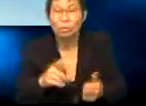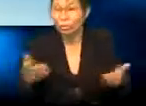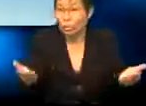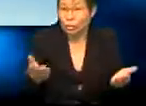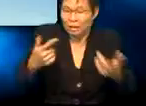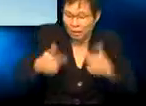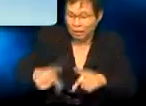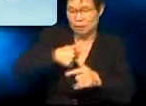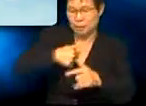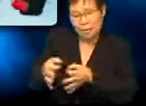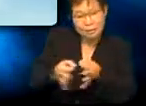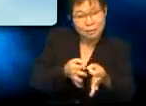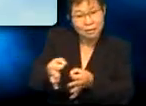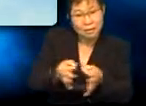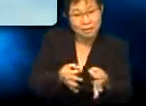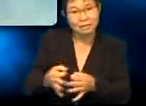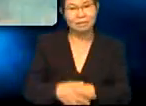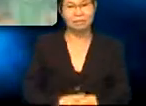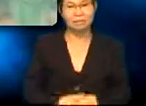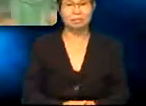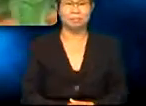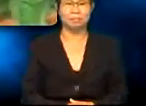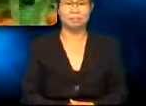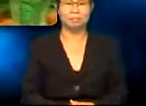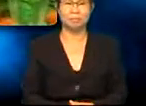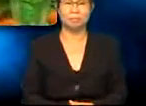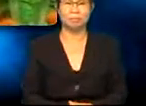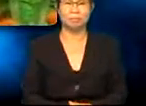Well, let me explain.